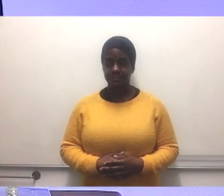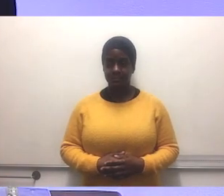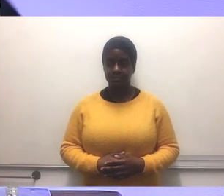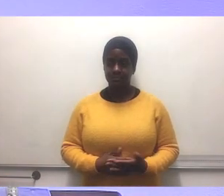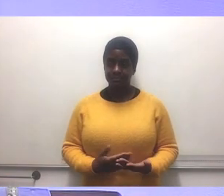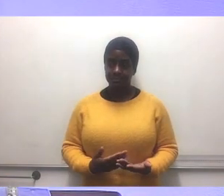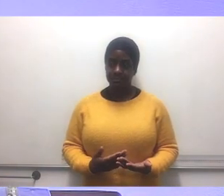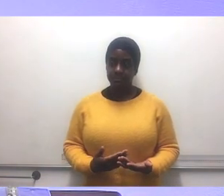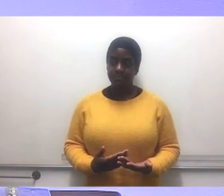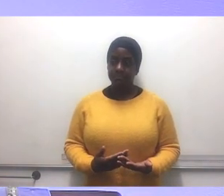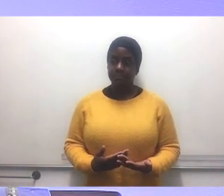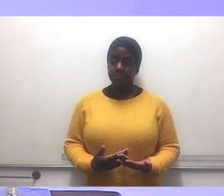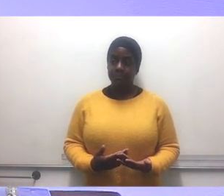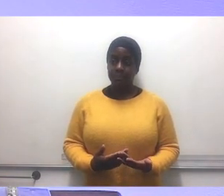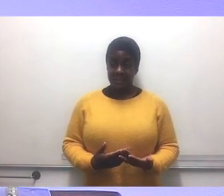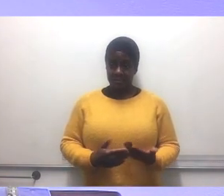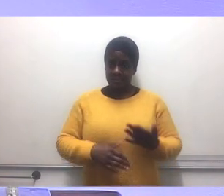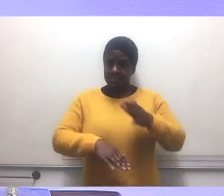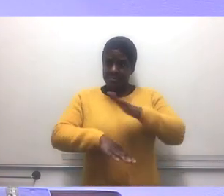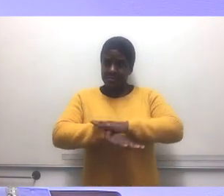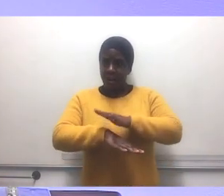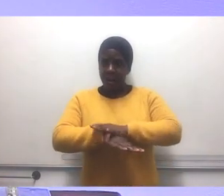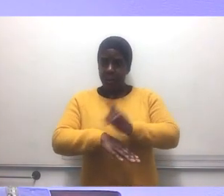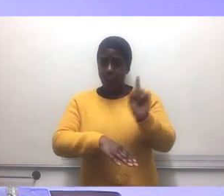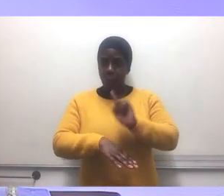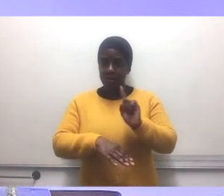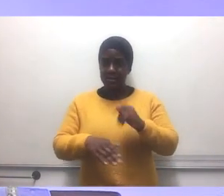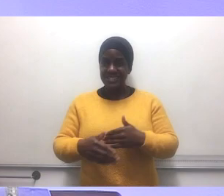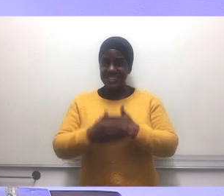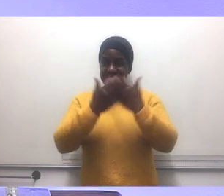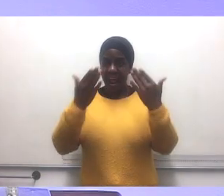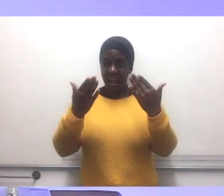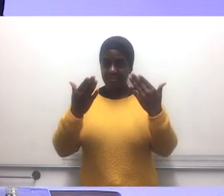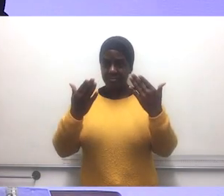The occasion was the day of Pentecost.